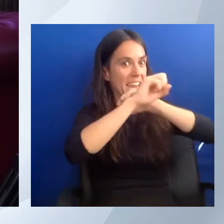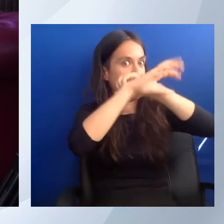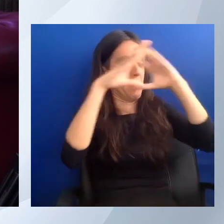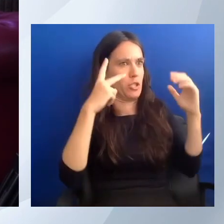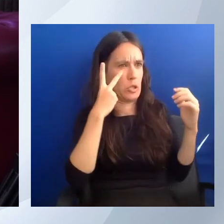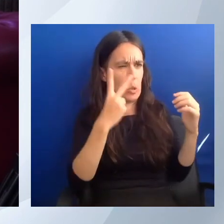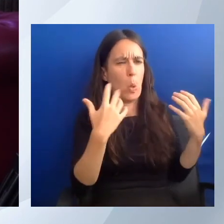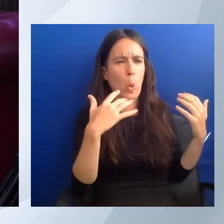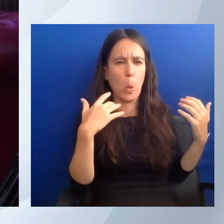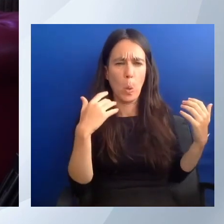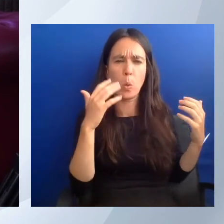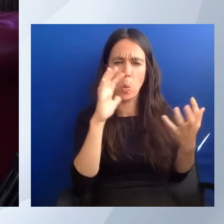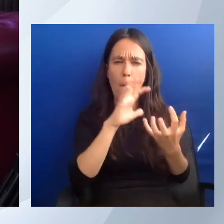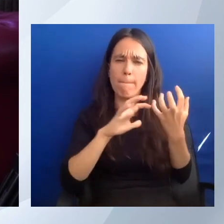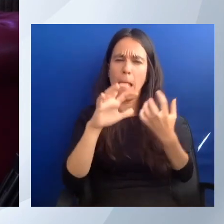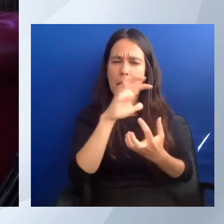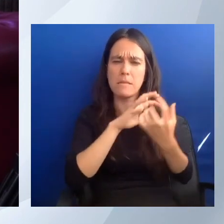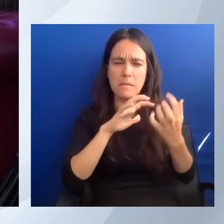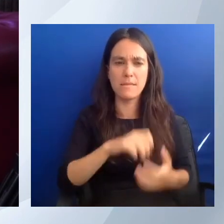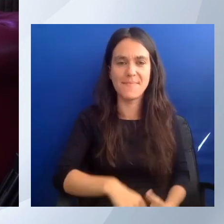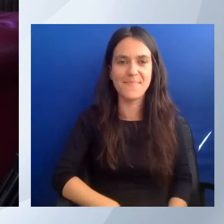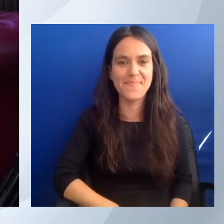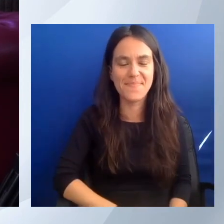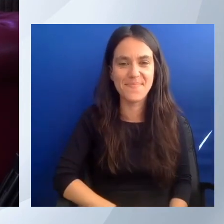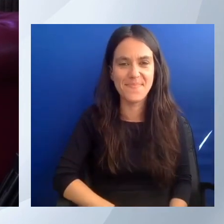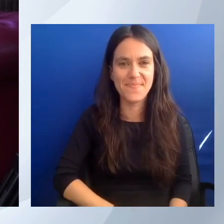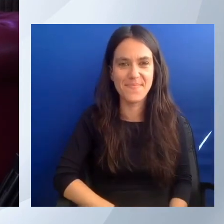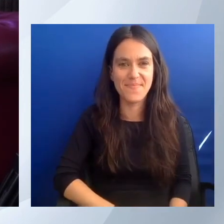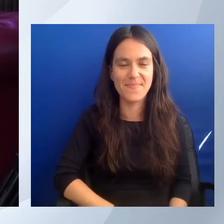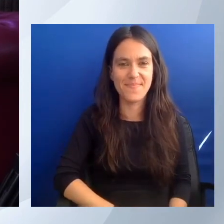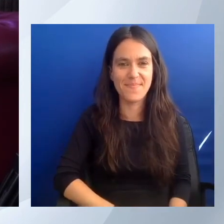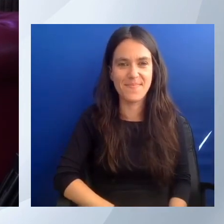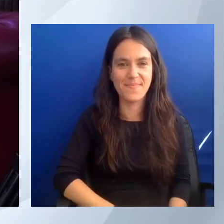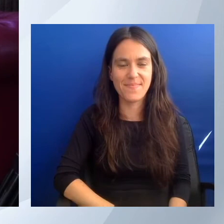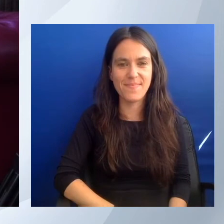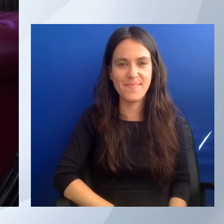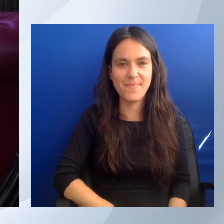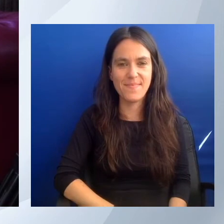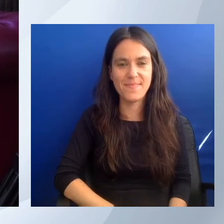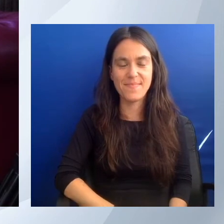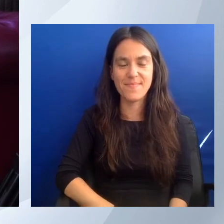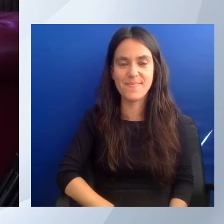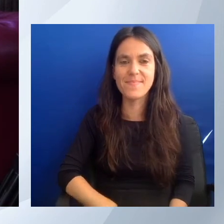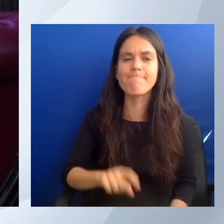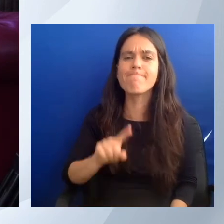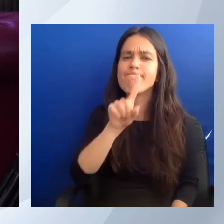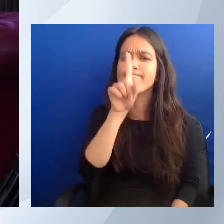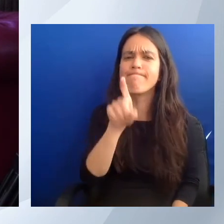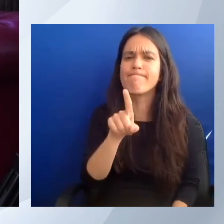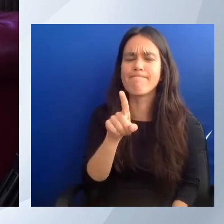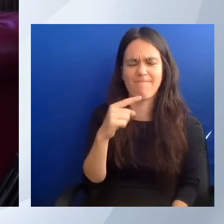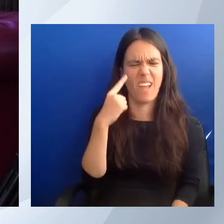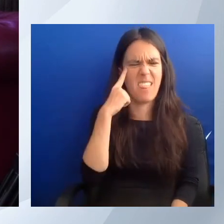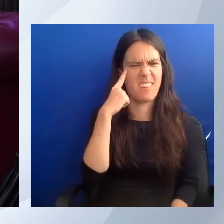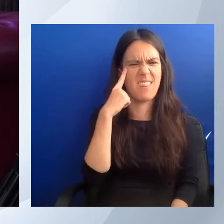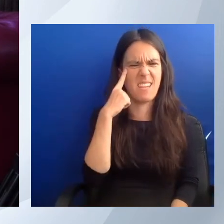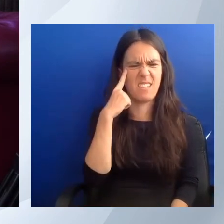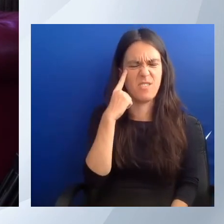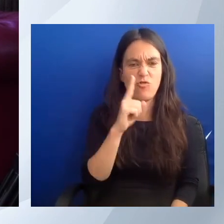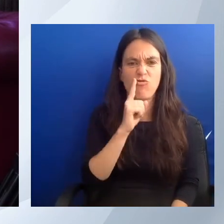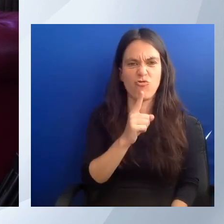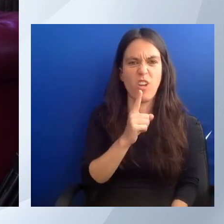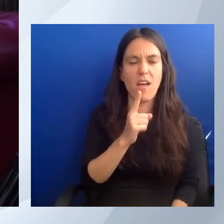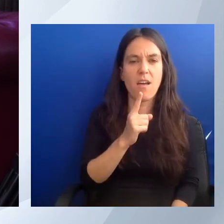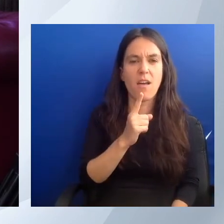difficult. Yeah. Right. And, because I think that's fair enough to take